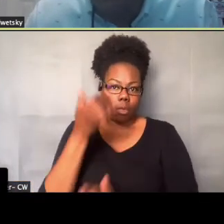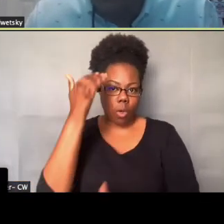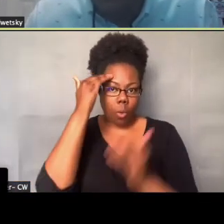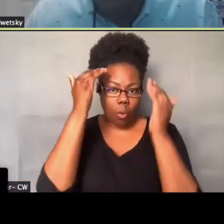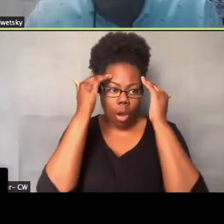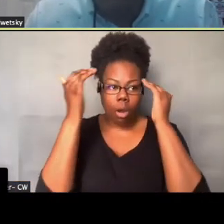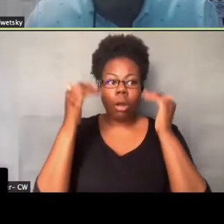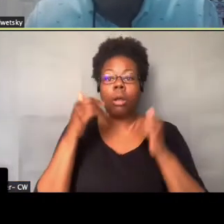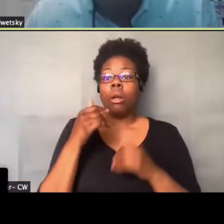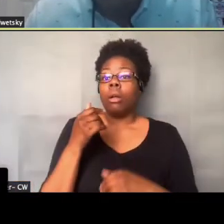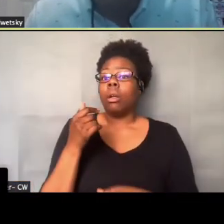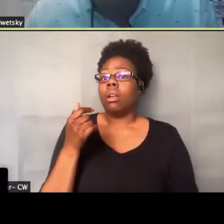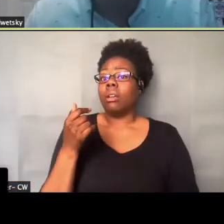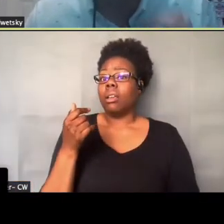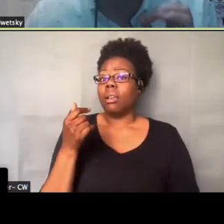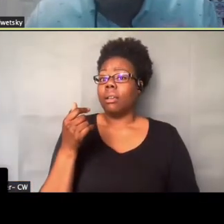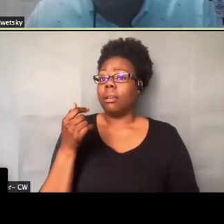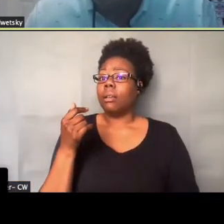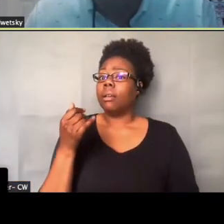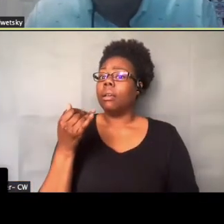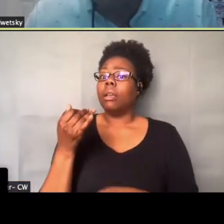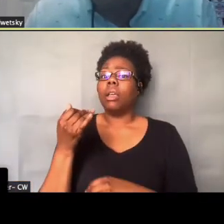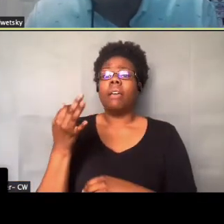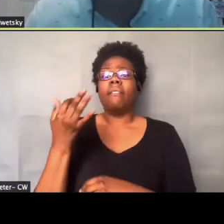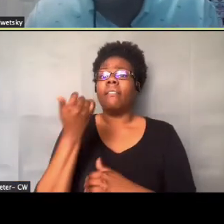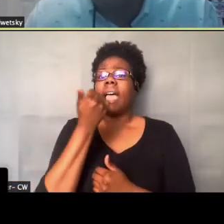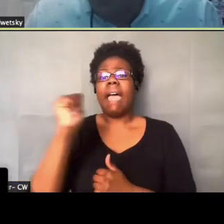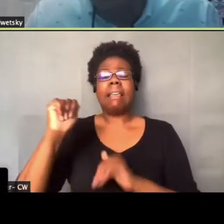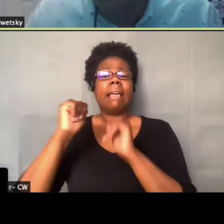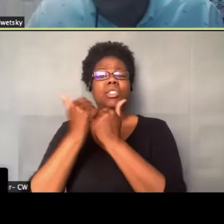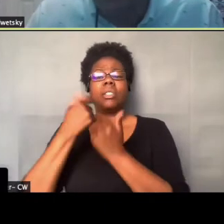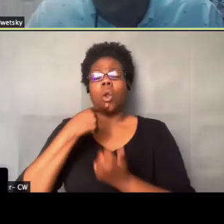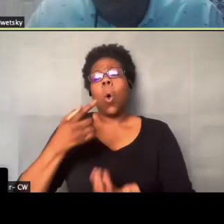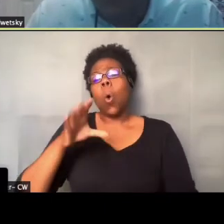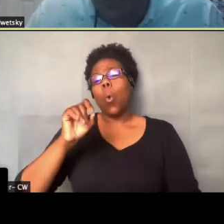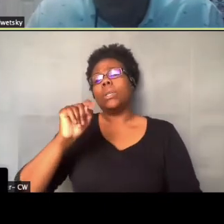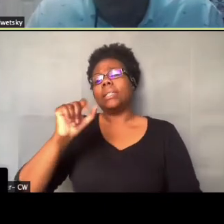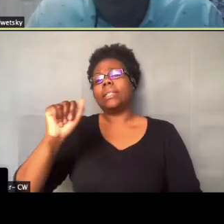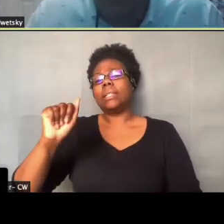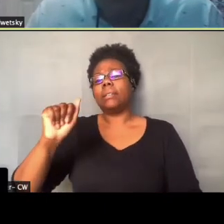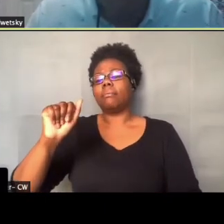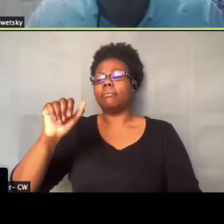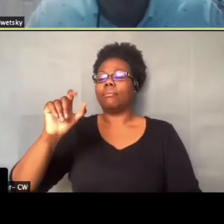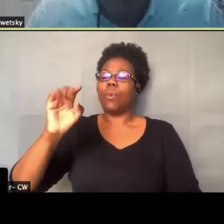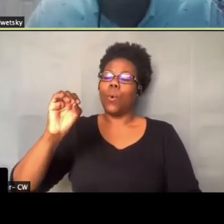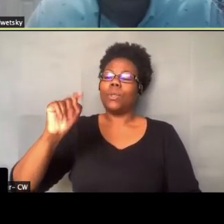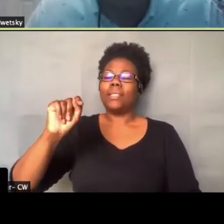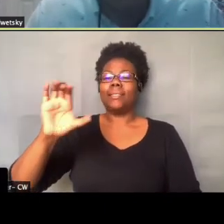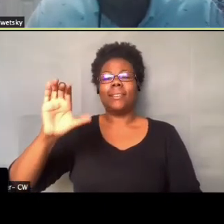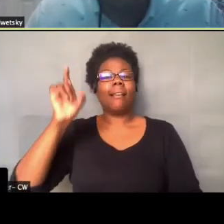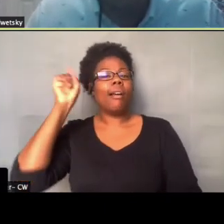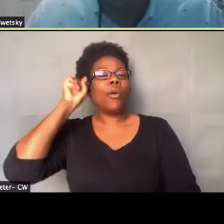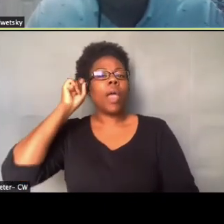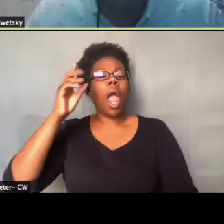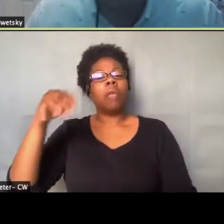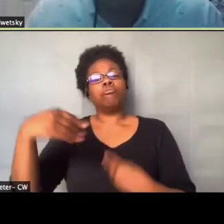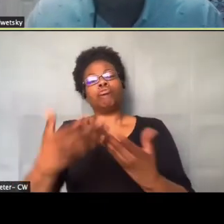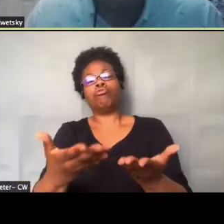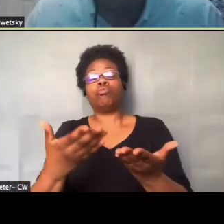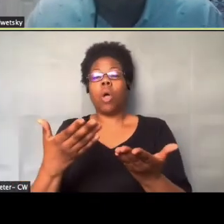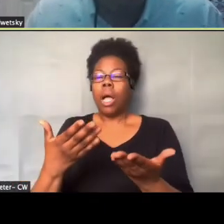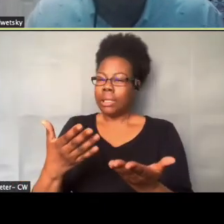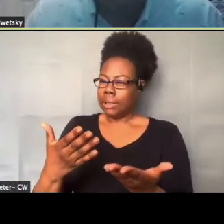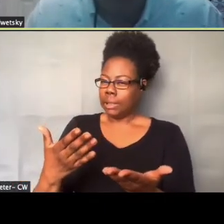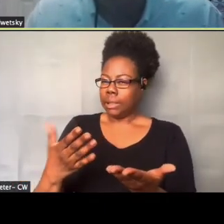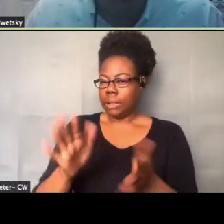OTC hearing aid, that be aware of that because they've not received FDA approval. And a lot of times I'll